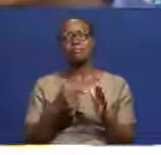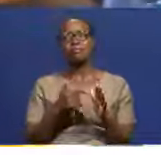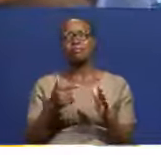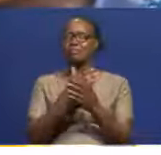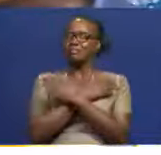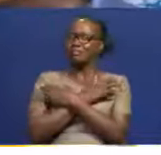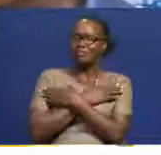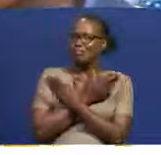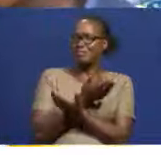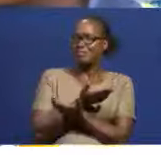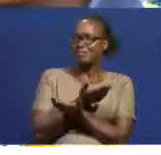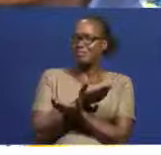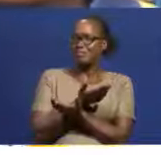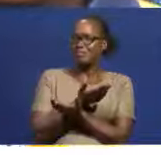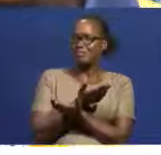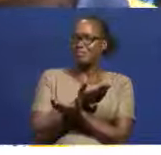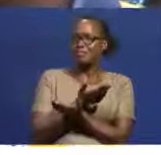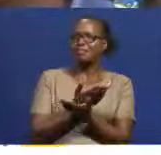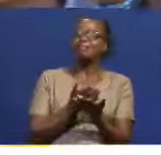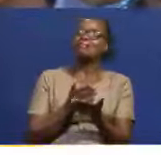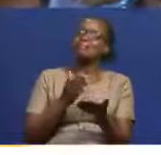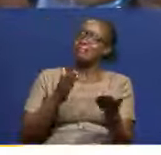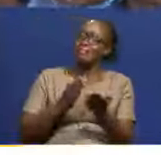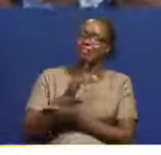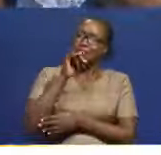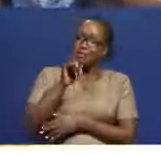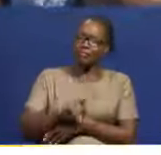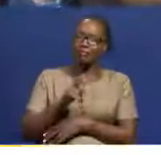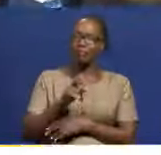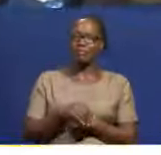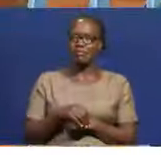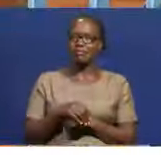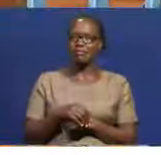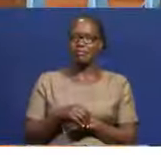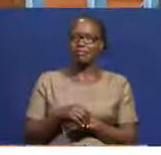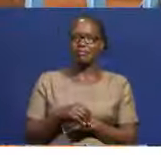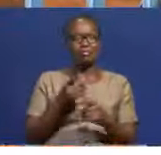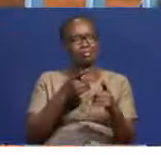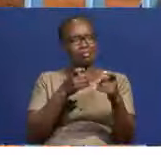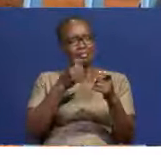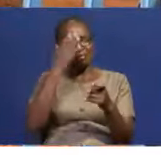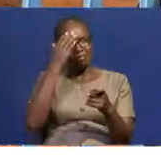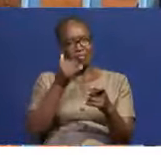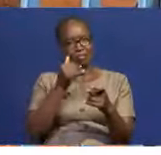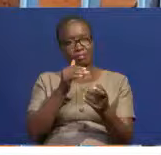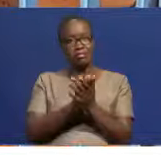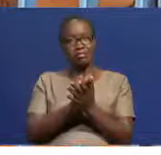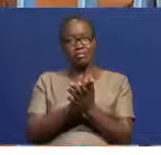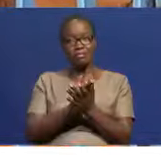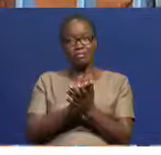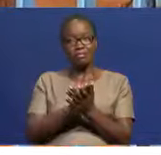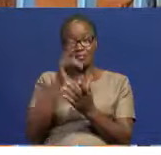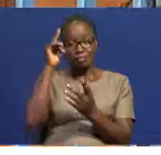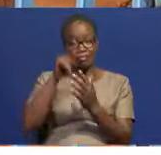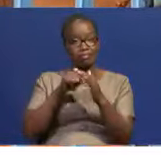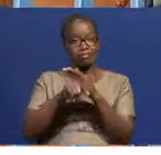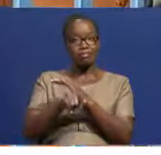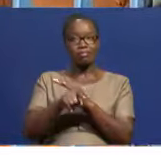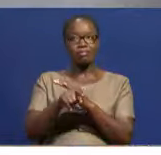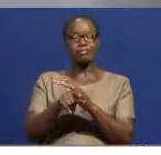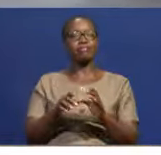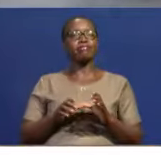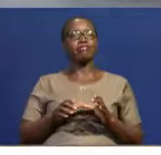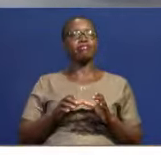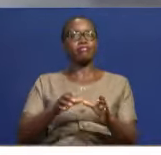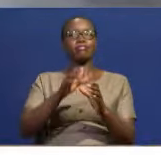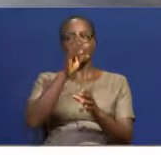Our friends. And yes, why are they using live bullets? Upon reaching the station's main entrance, they were reportedly repulsed